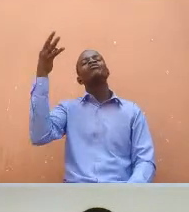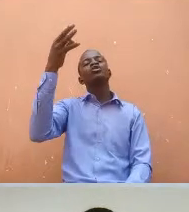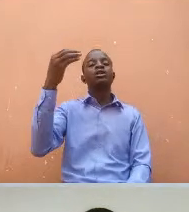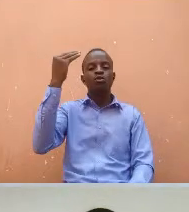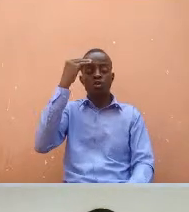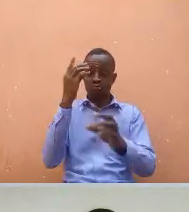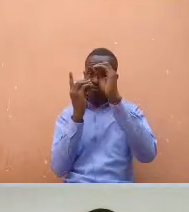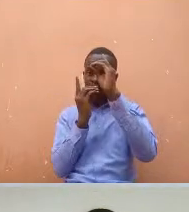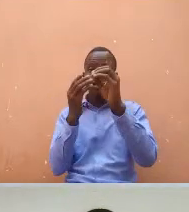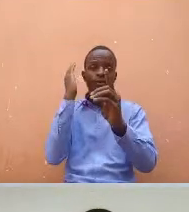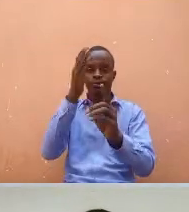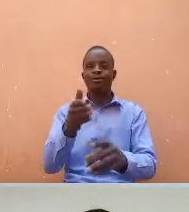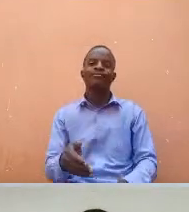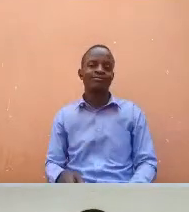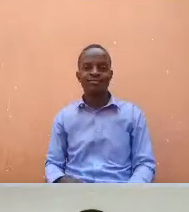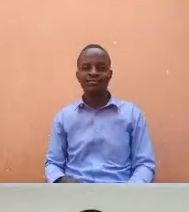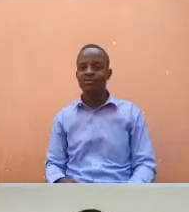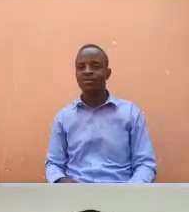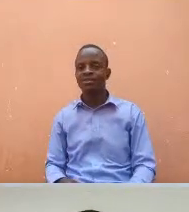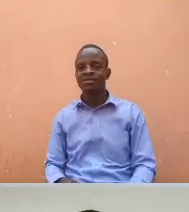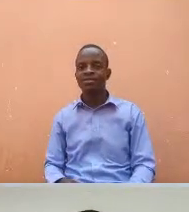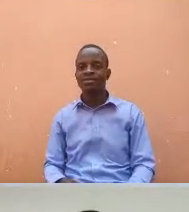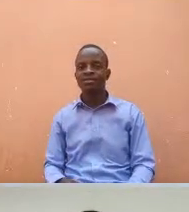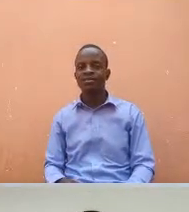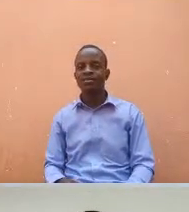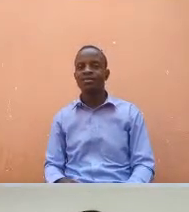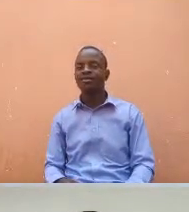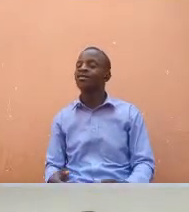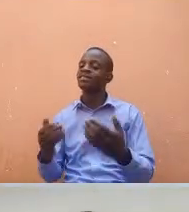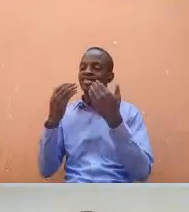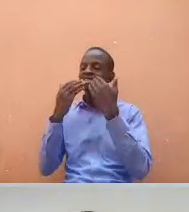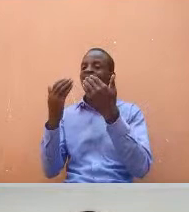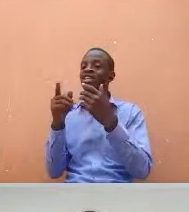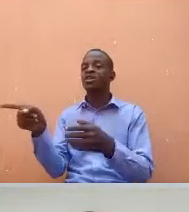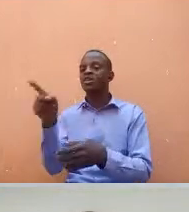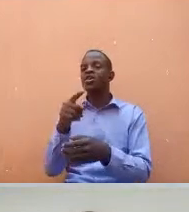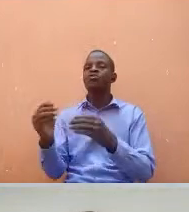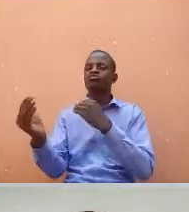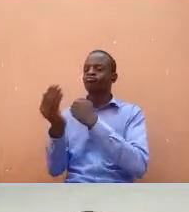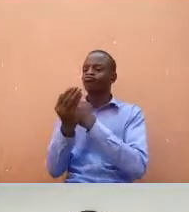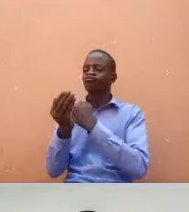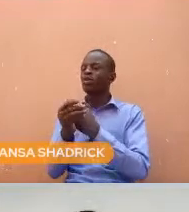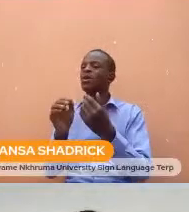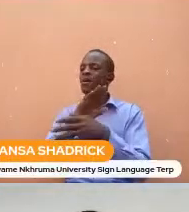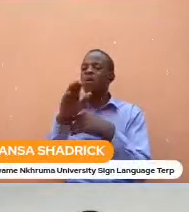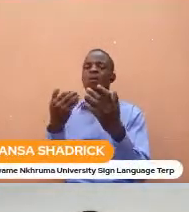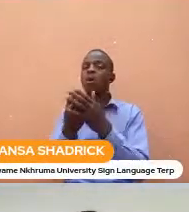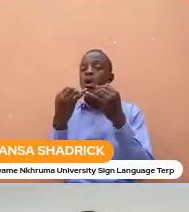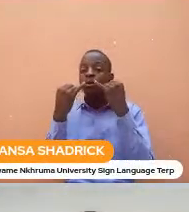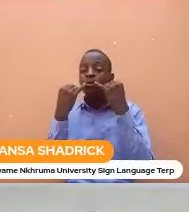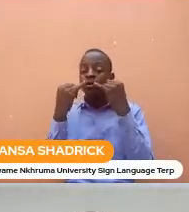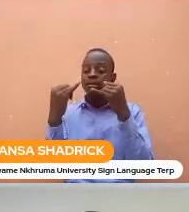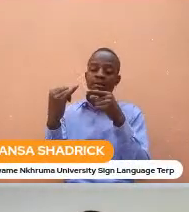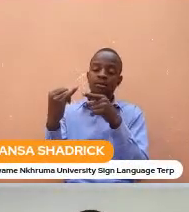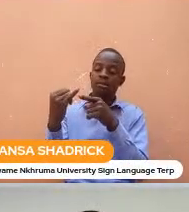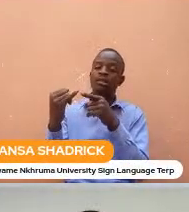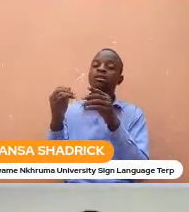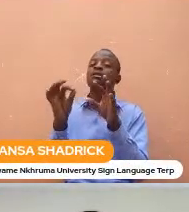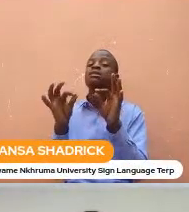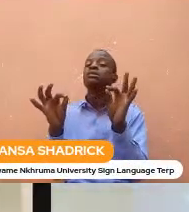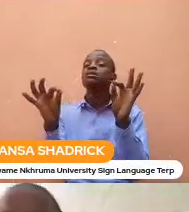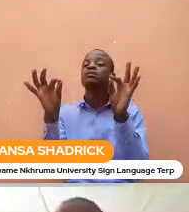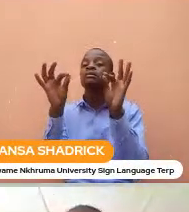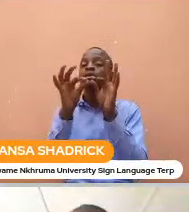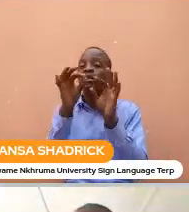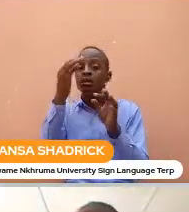Mm. I like that so much, Mote, and thank you so much. You both. Information is power. I don't believe that we are ever going to